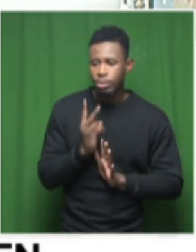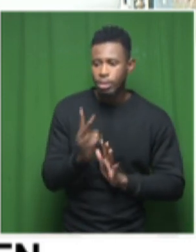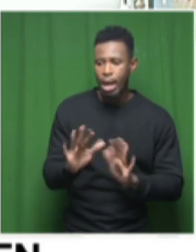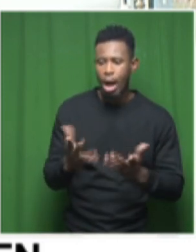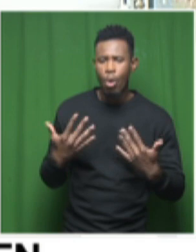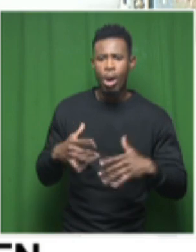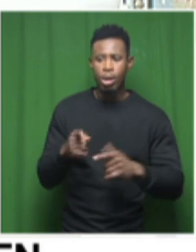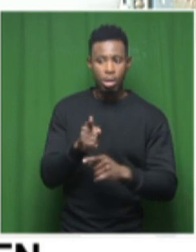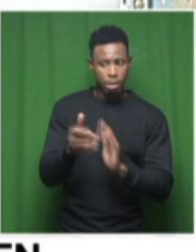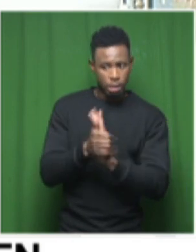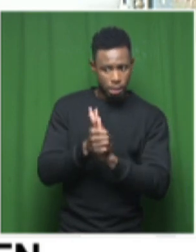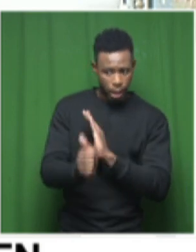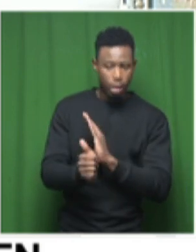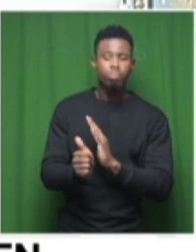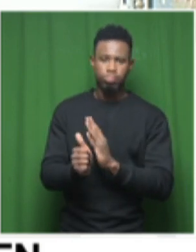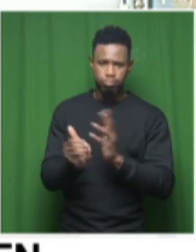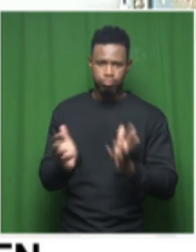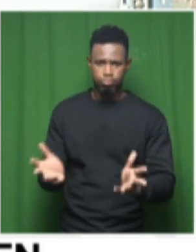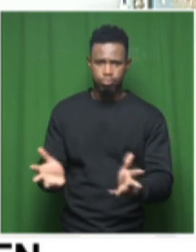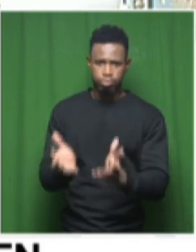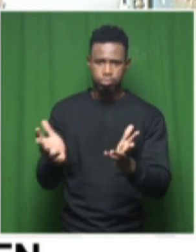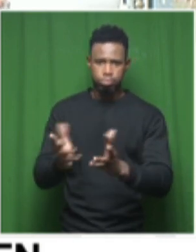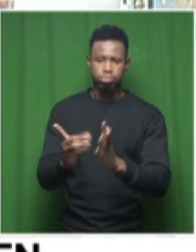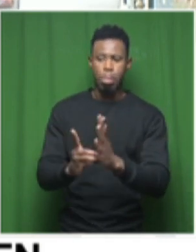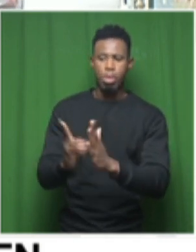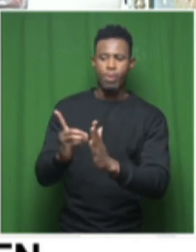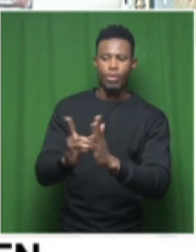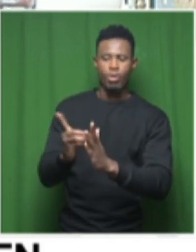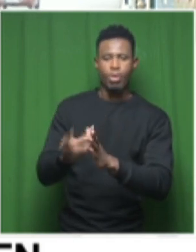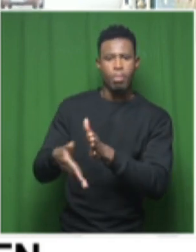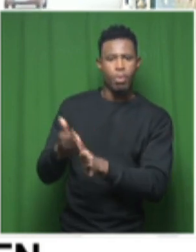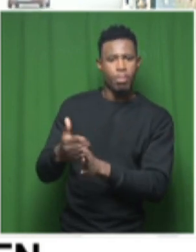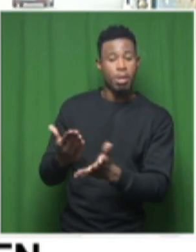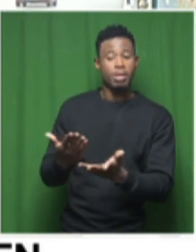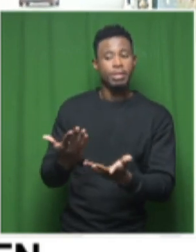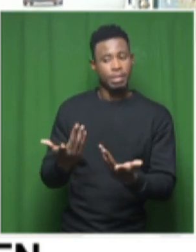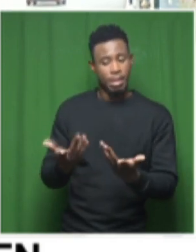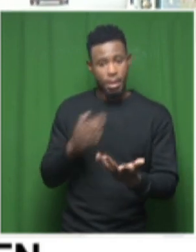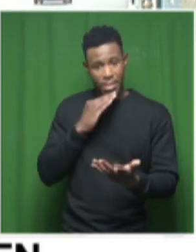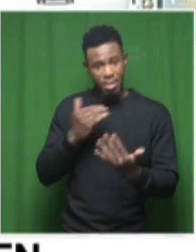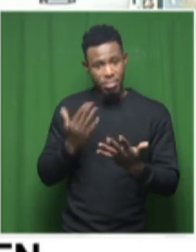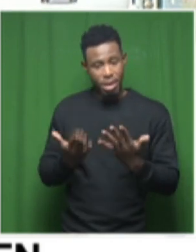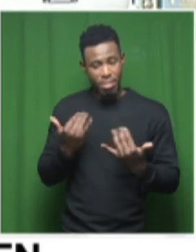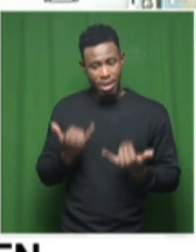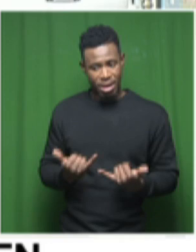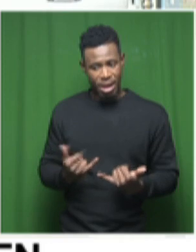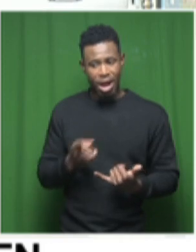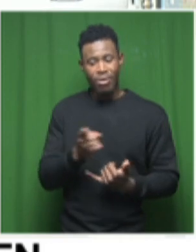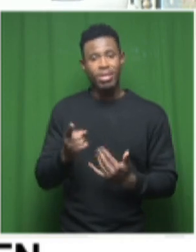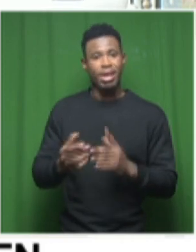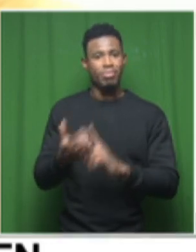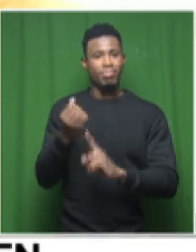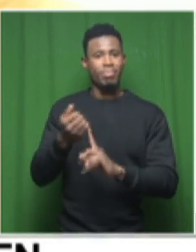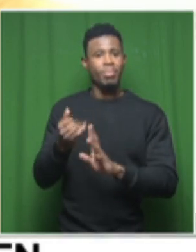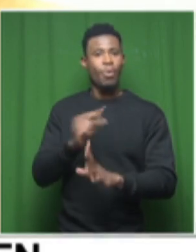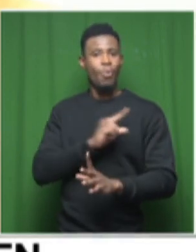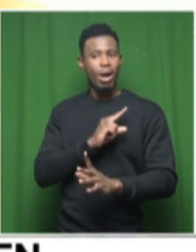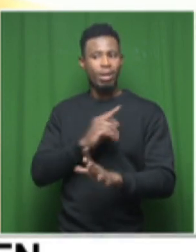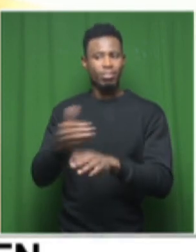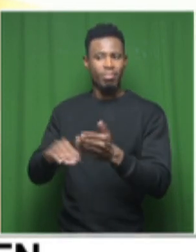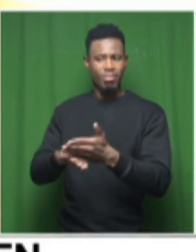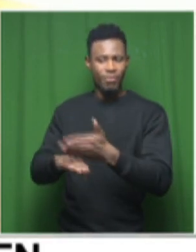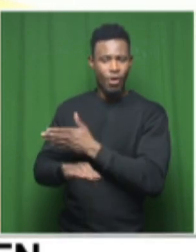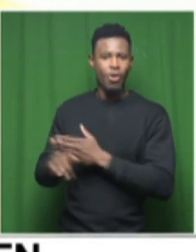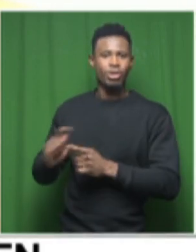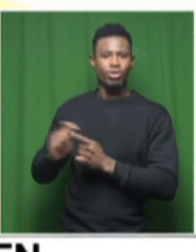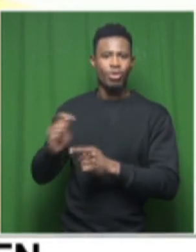talent and be able to develop the talent, and perhaps these are the fruits that they're actually reaping right now. Both Morocco and Banyana